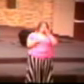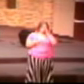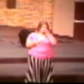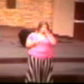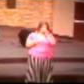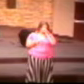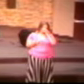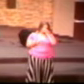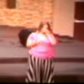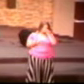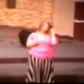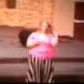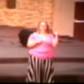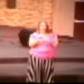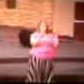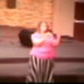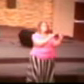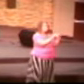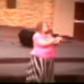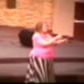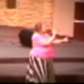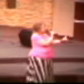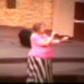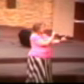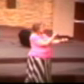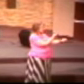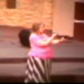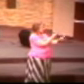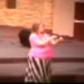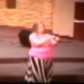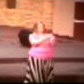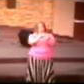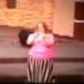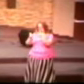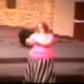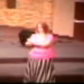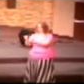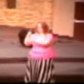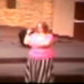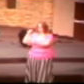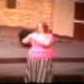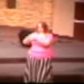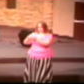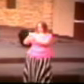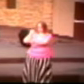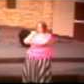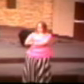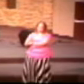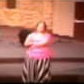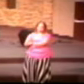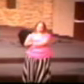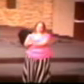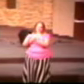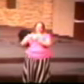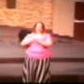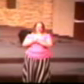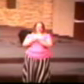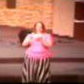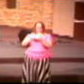We have to move from attendance to intendance. How do we intend